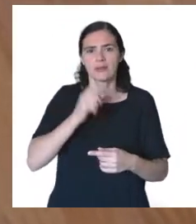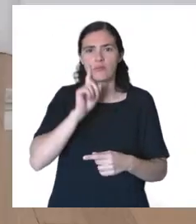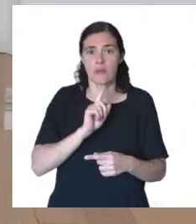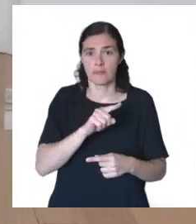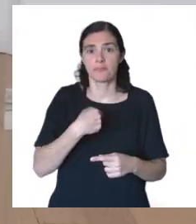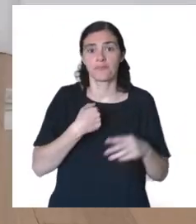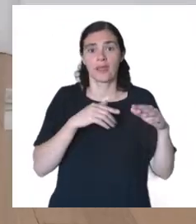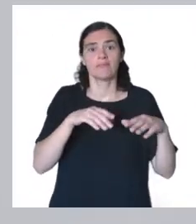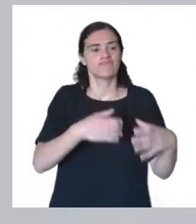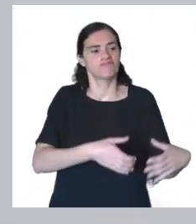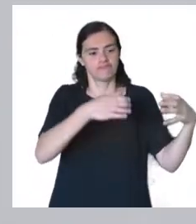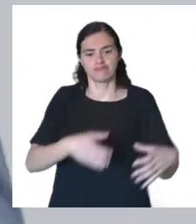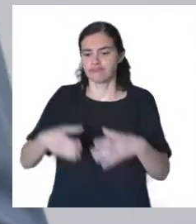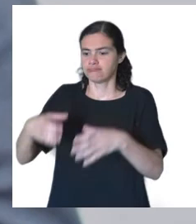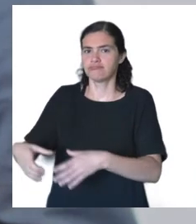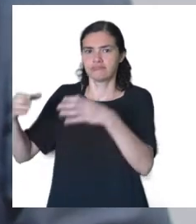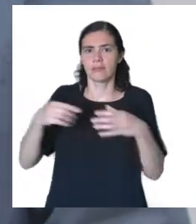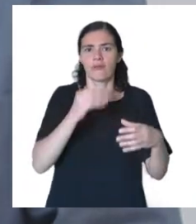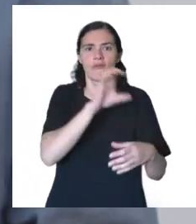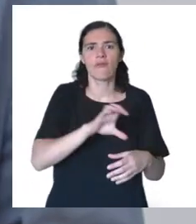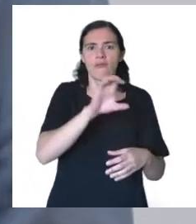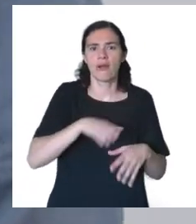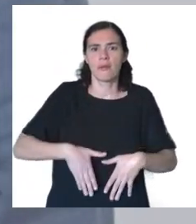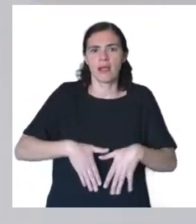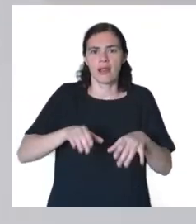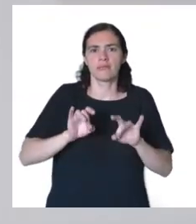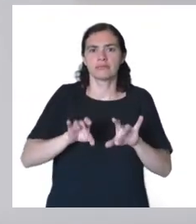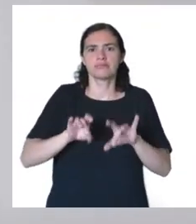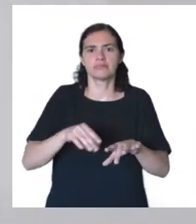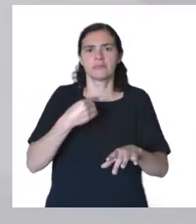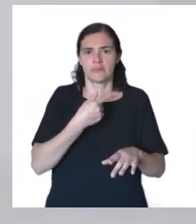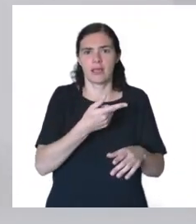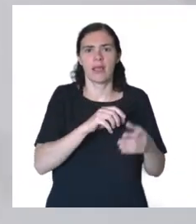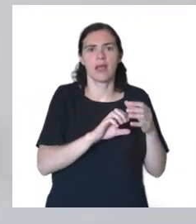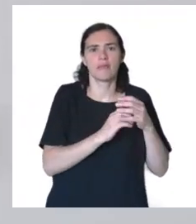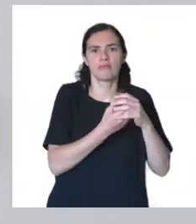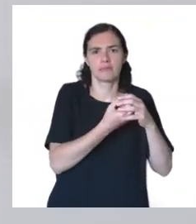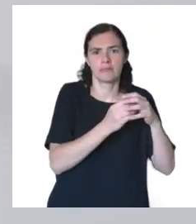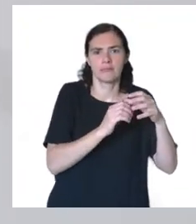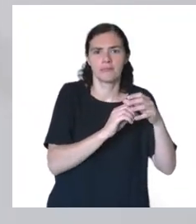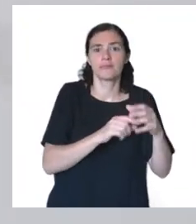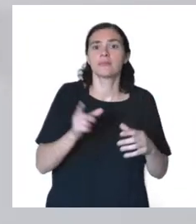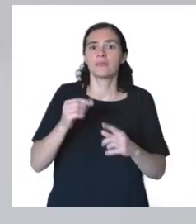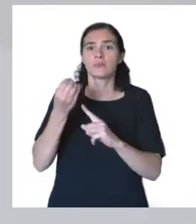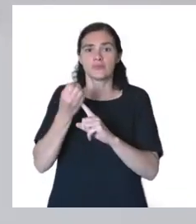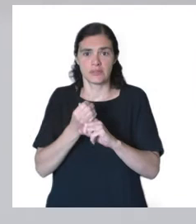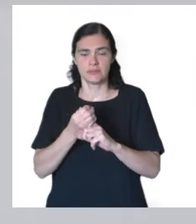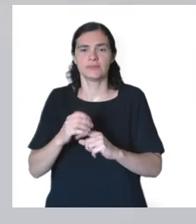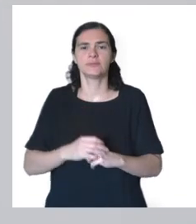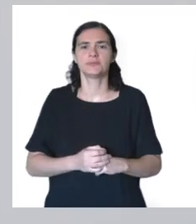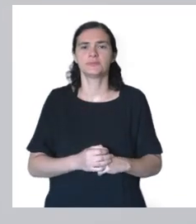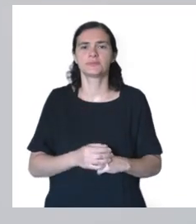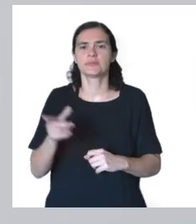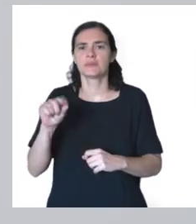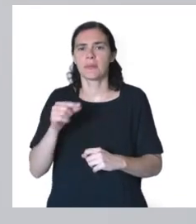On this three pedestal, you have three modes of contraception: a sterilet, a